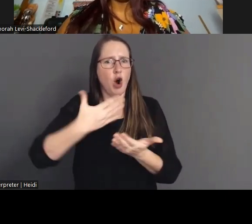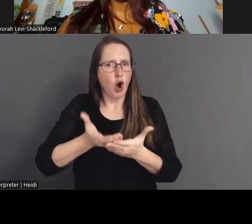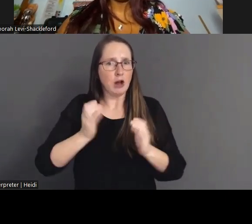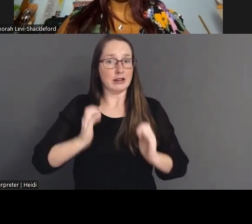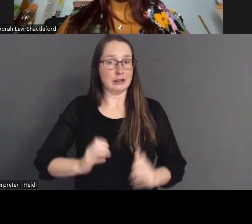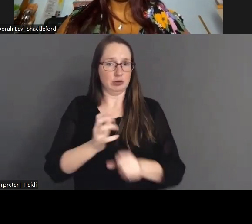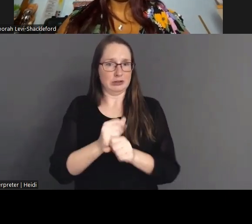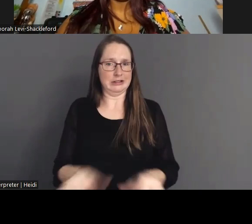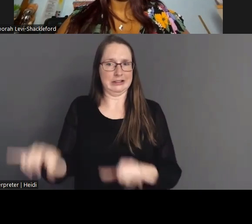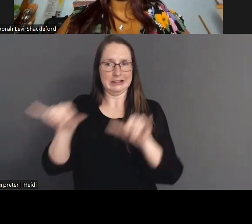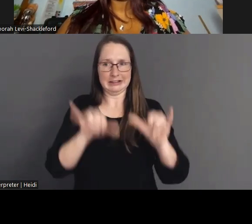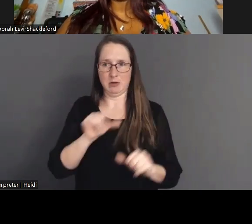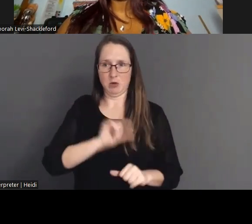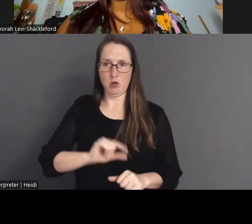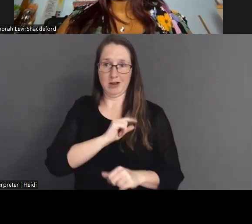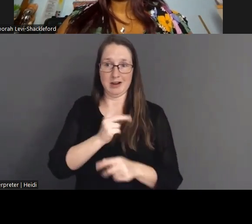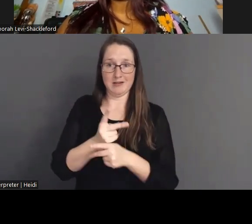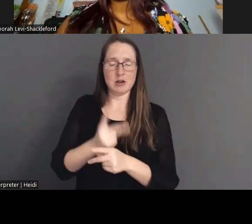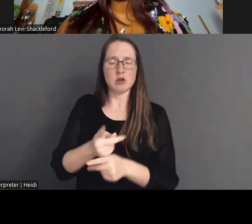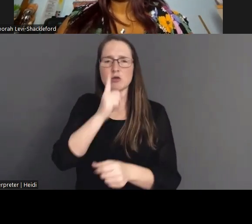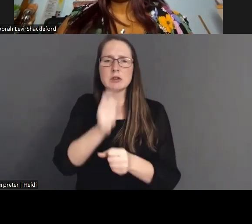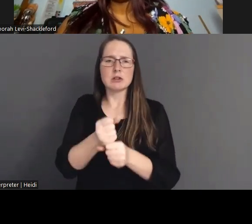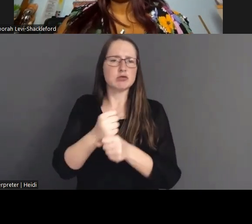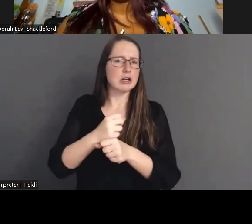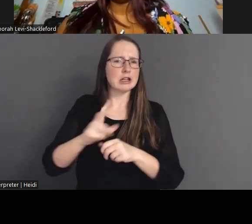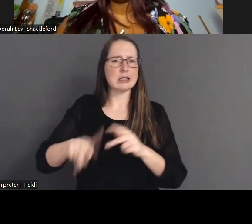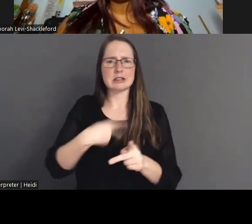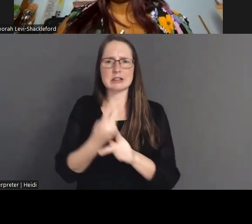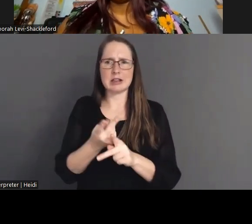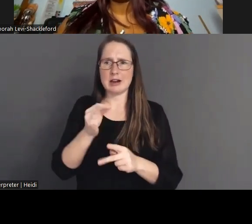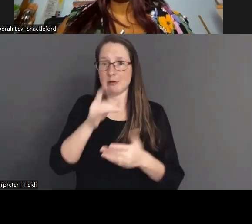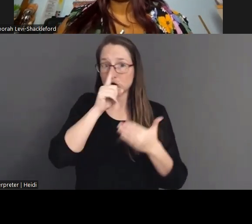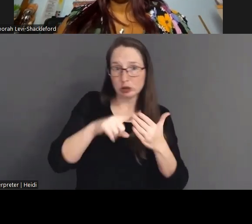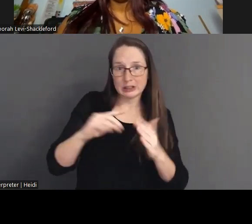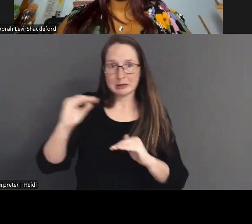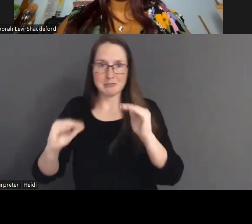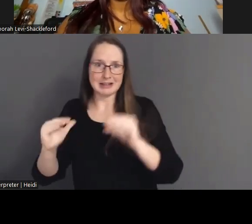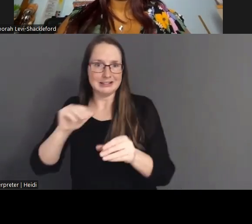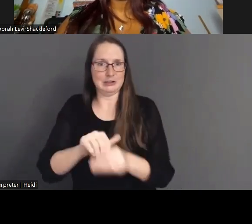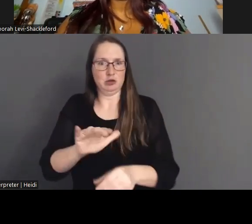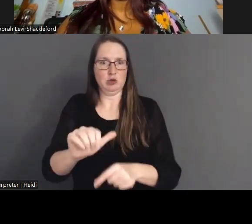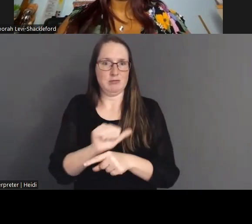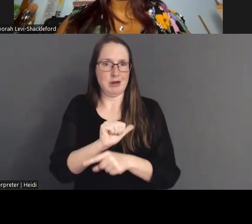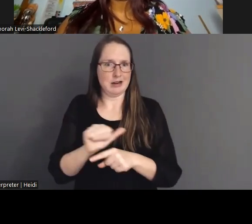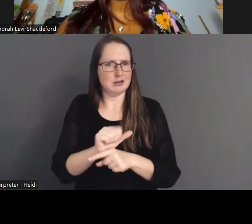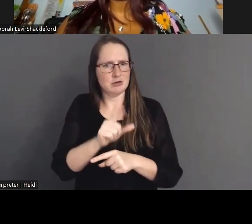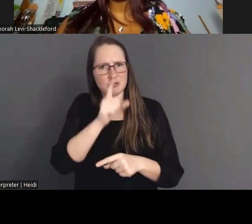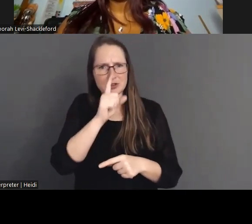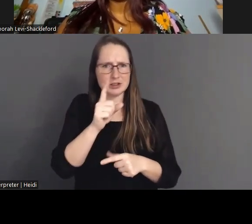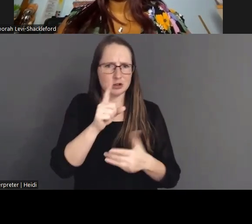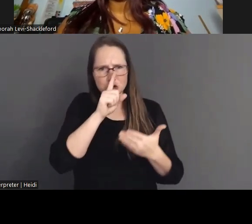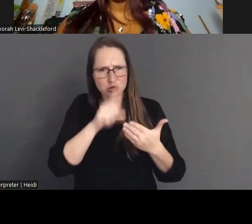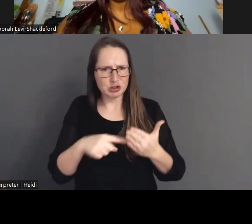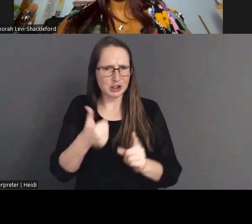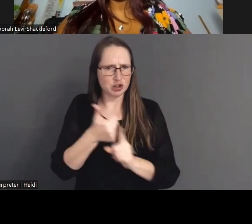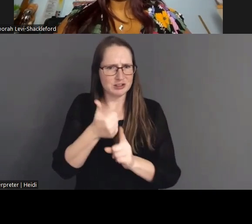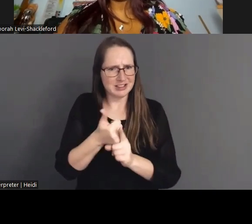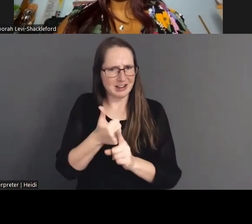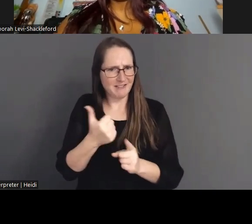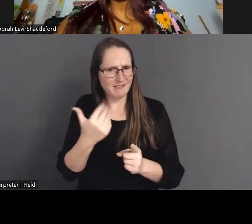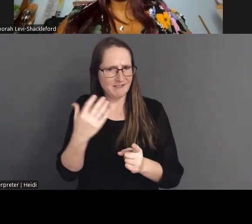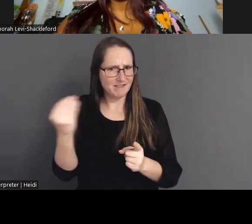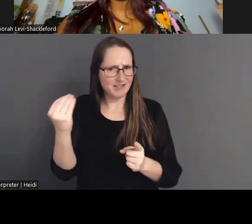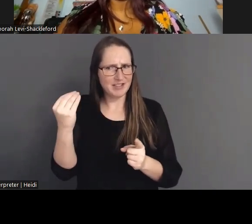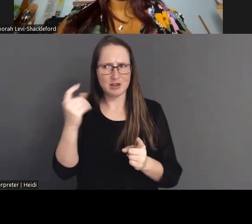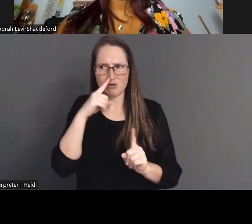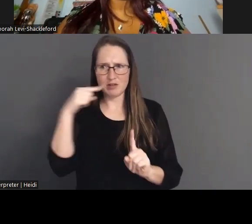receiving the same quality of care. So creating some kind of checks or balance in your practice to kind of check yourself and,